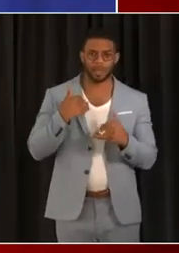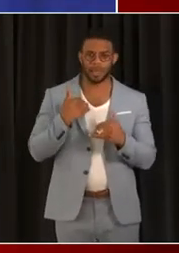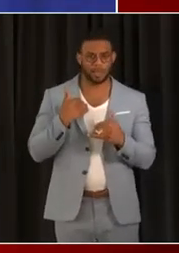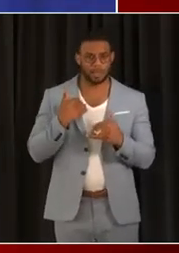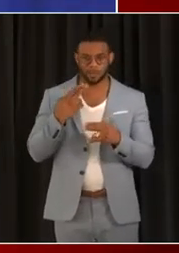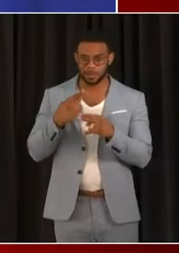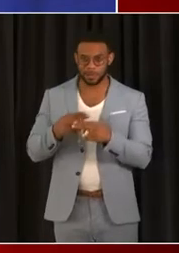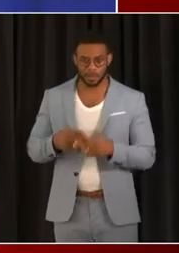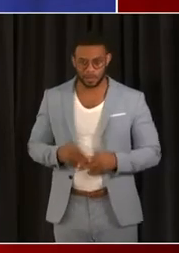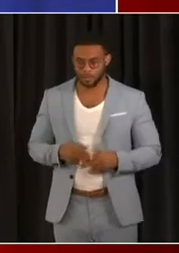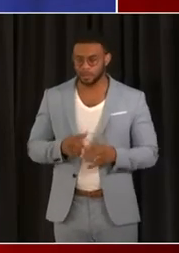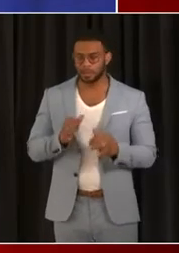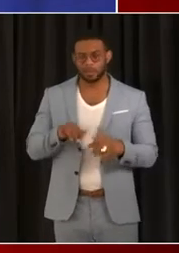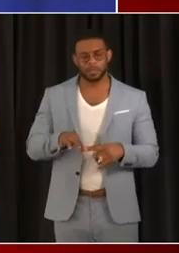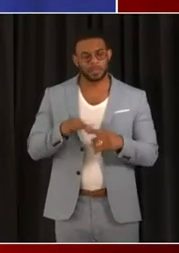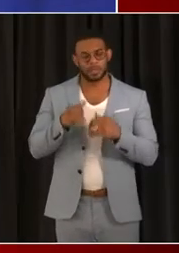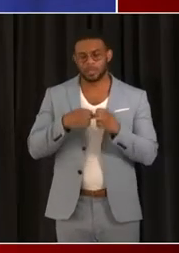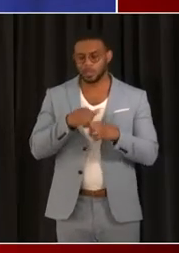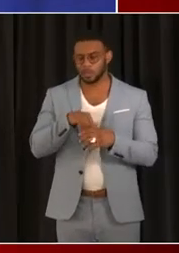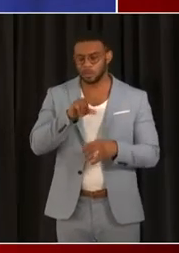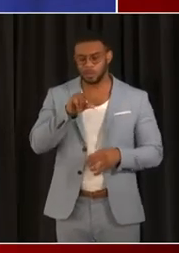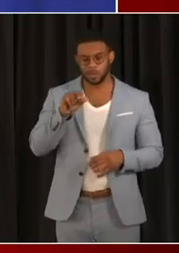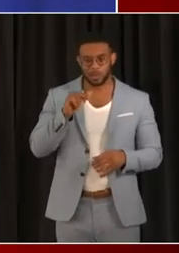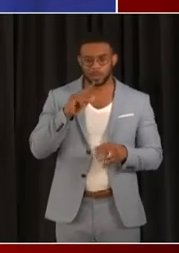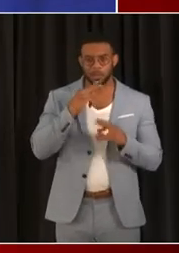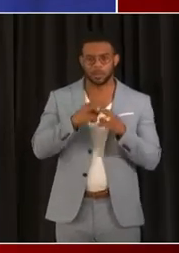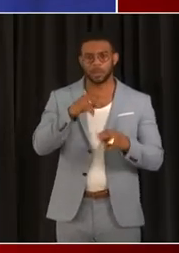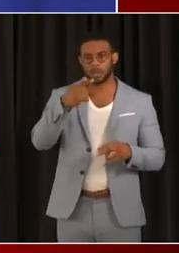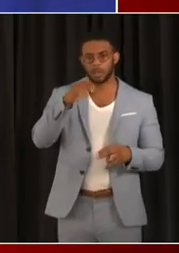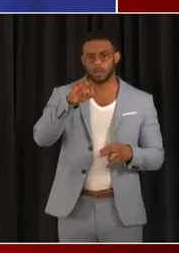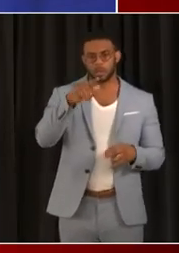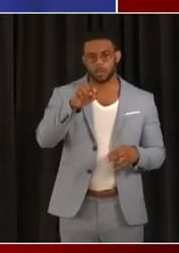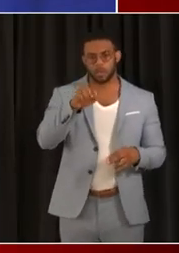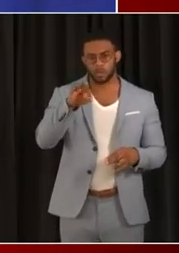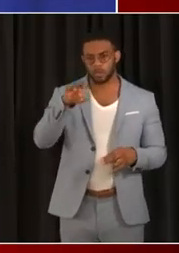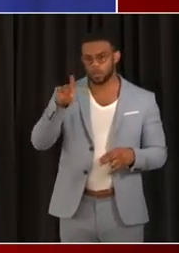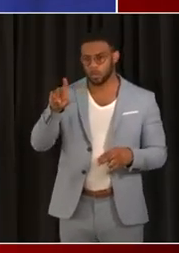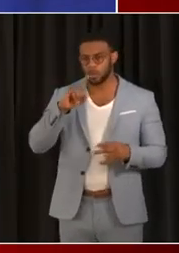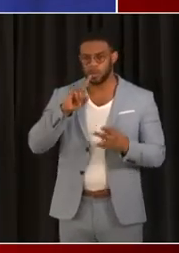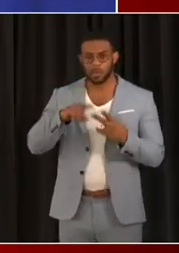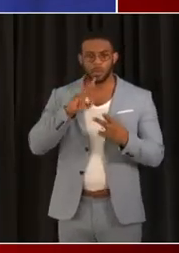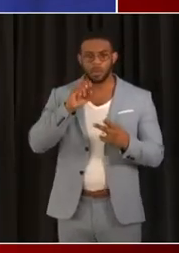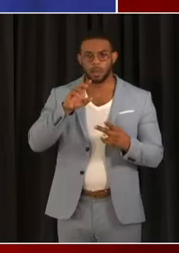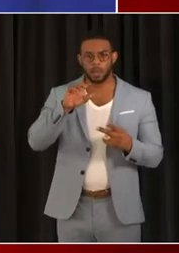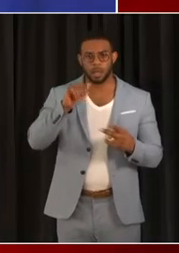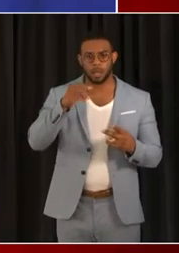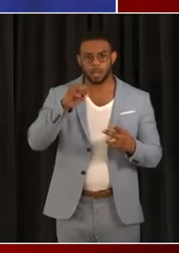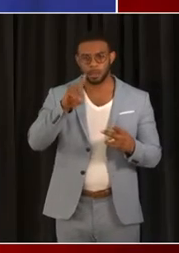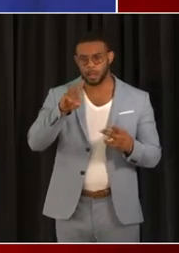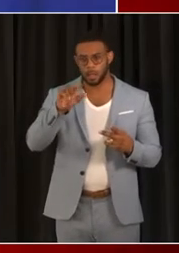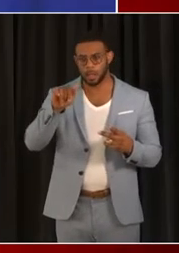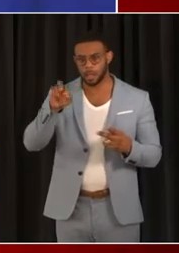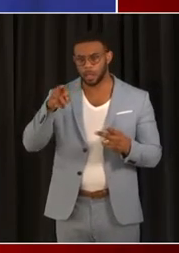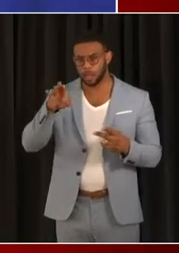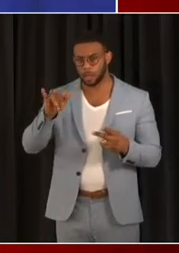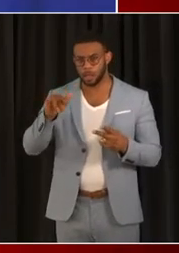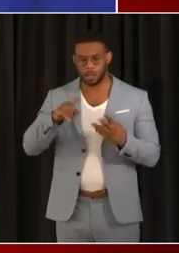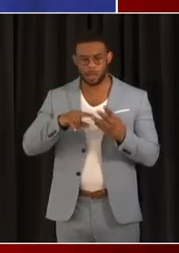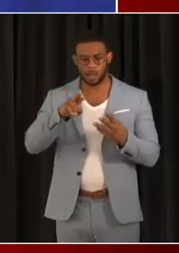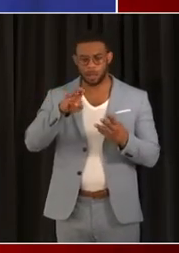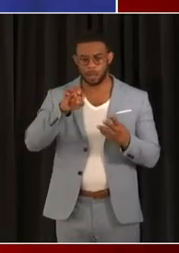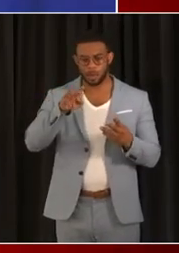always have a name. And this particular year in 2020, it was George Floyd, it was Ahmaud Arbery, it was Breonna Taylor.